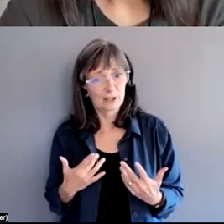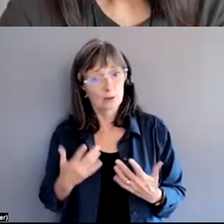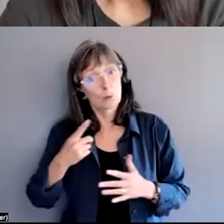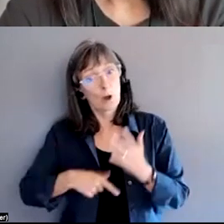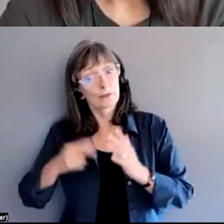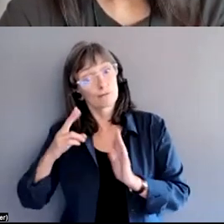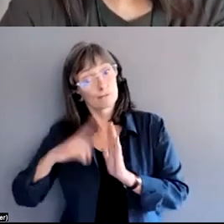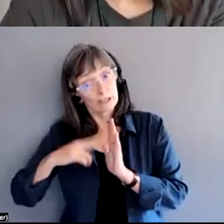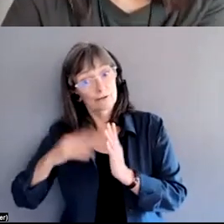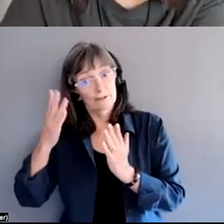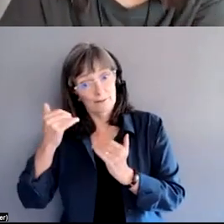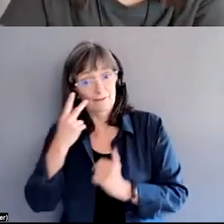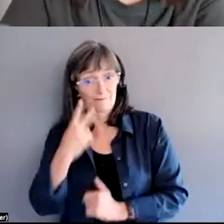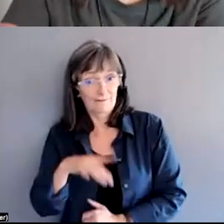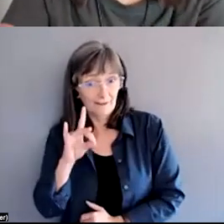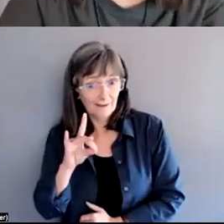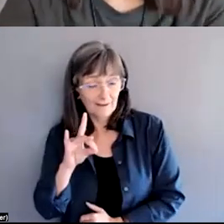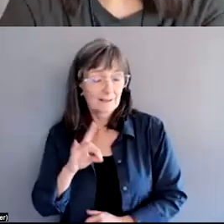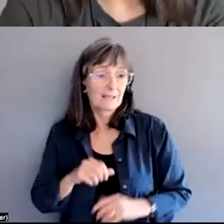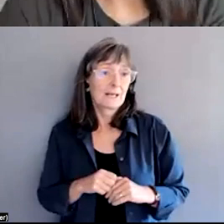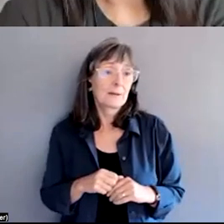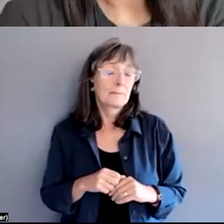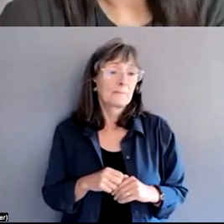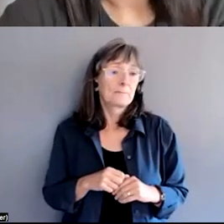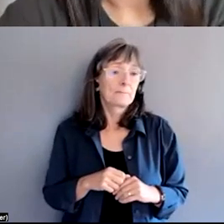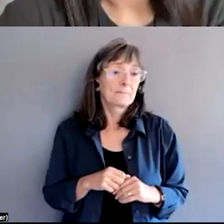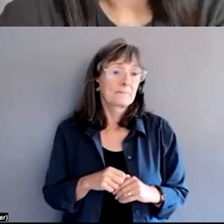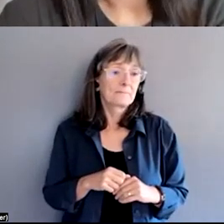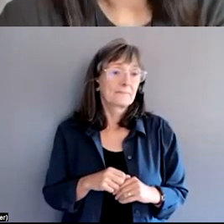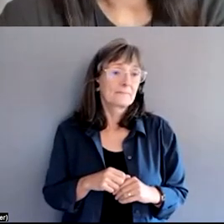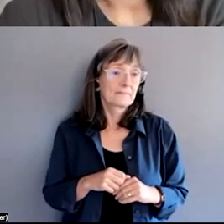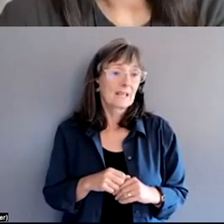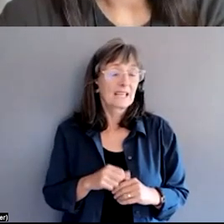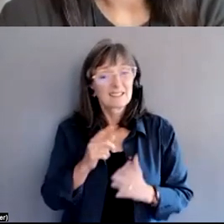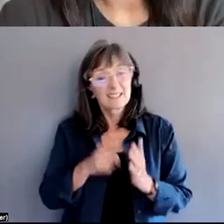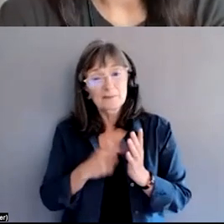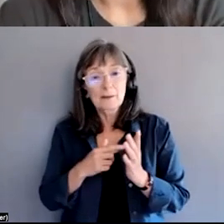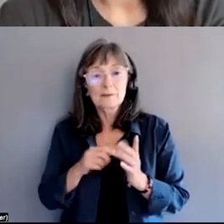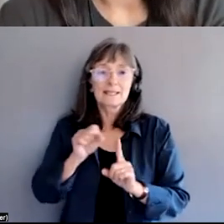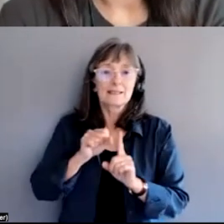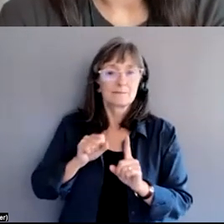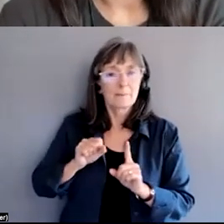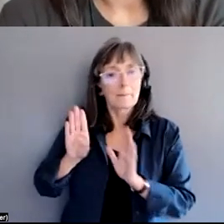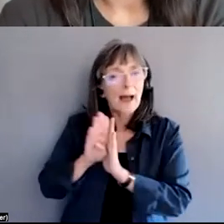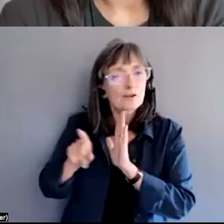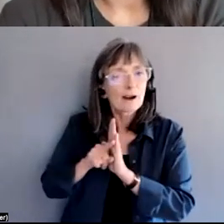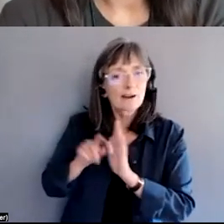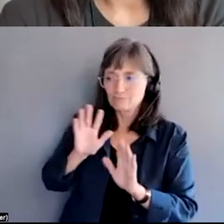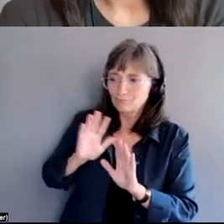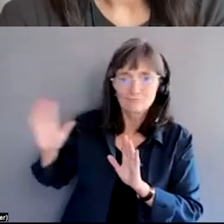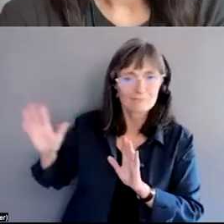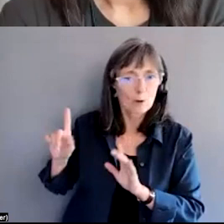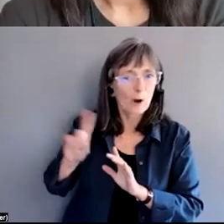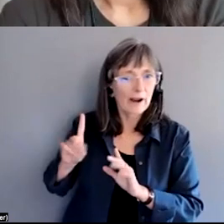expectations and then freshen up some of the looks is either the setting or maybe the type design, changing that